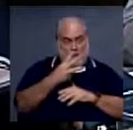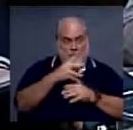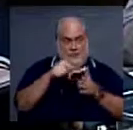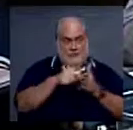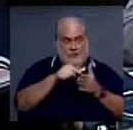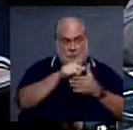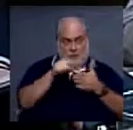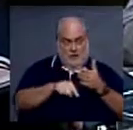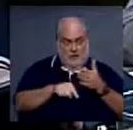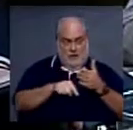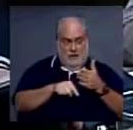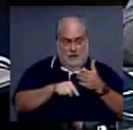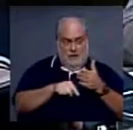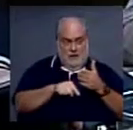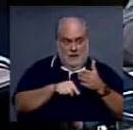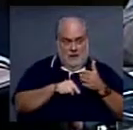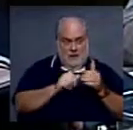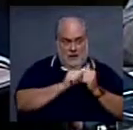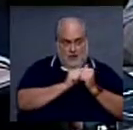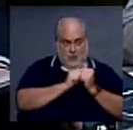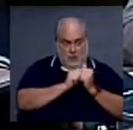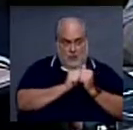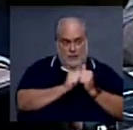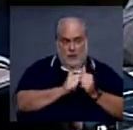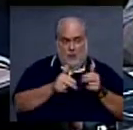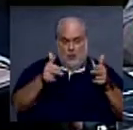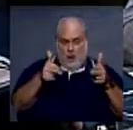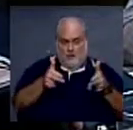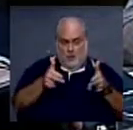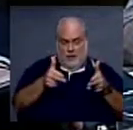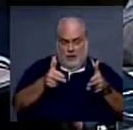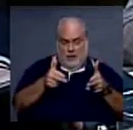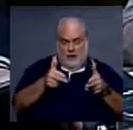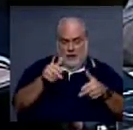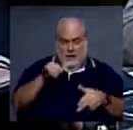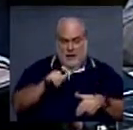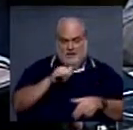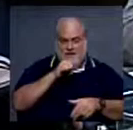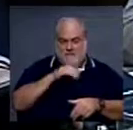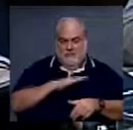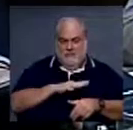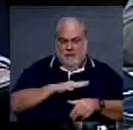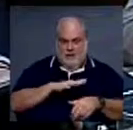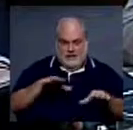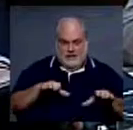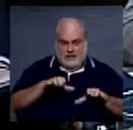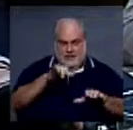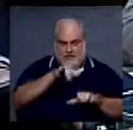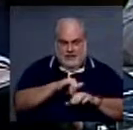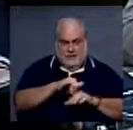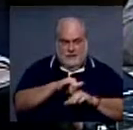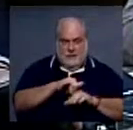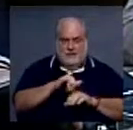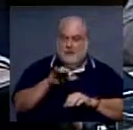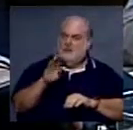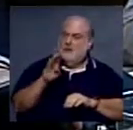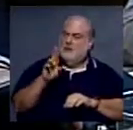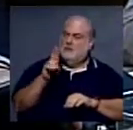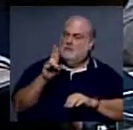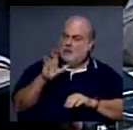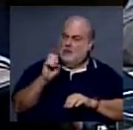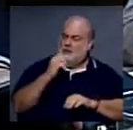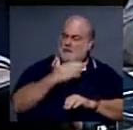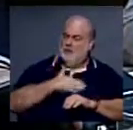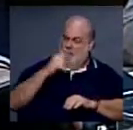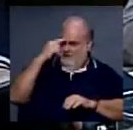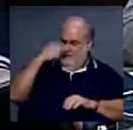weekend with a robbery of there was some females that perpetrated it. But Bruce, if you just have him come talk to